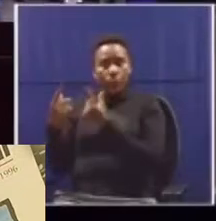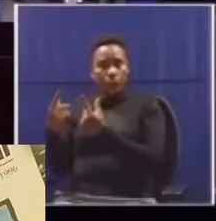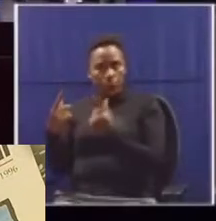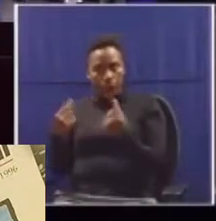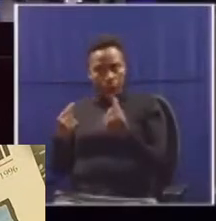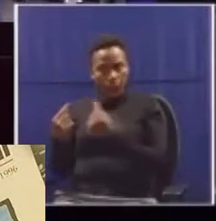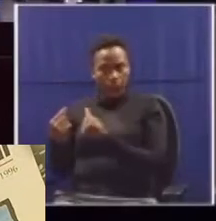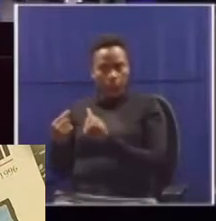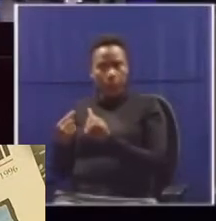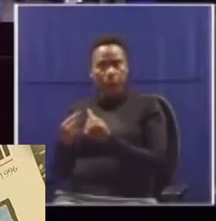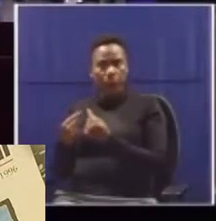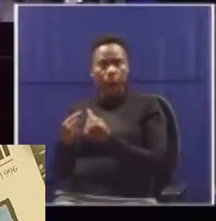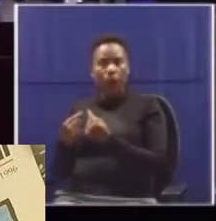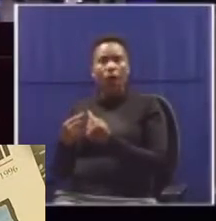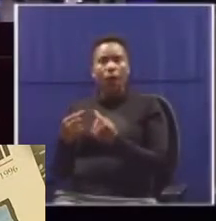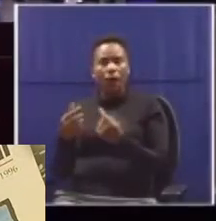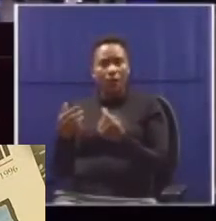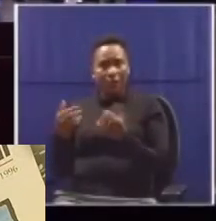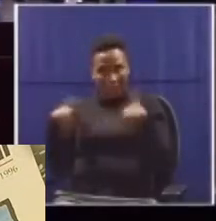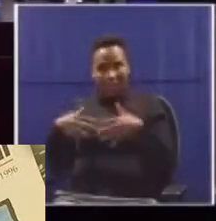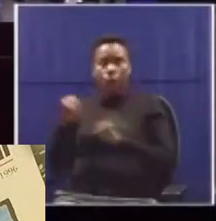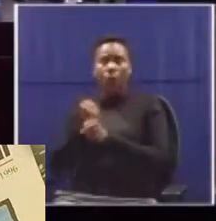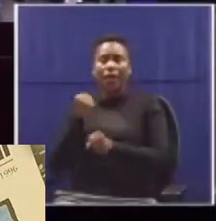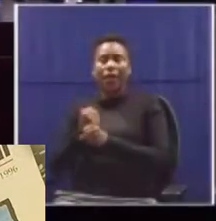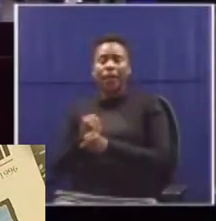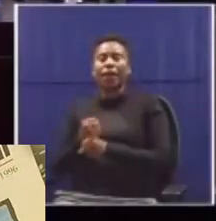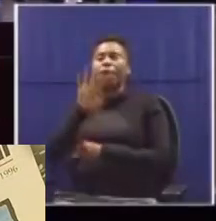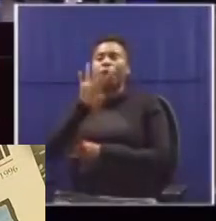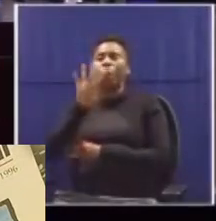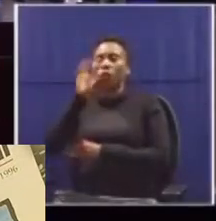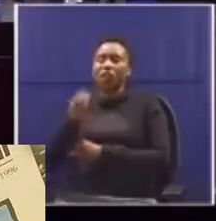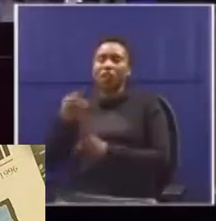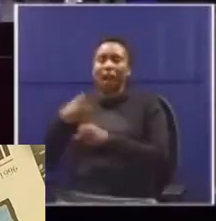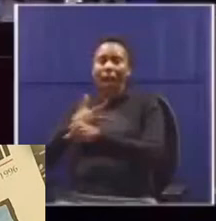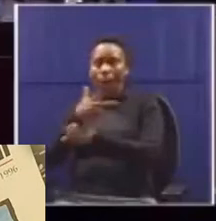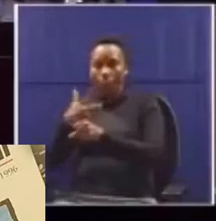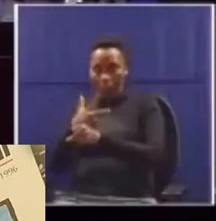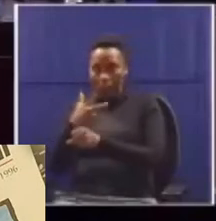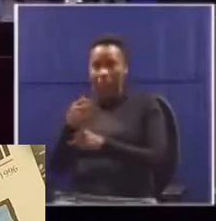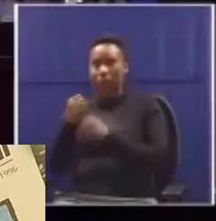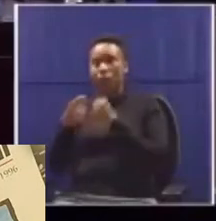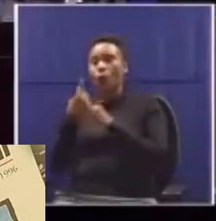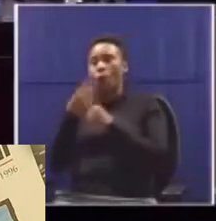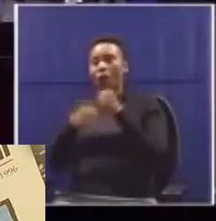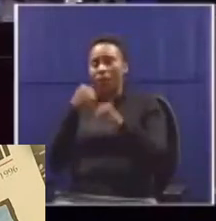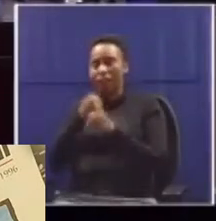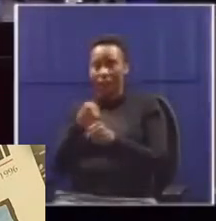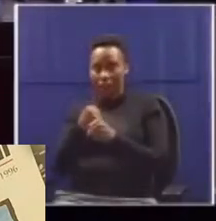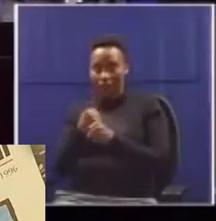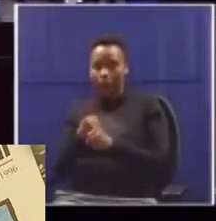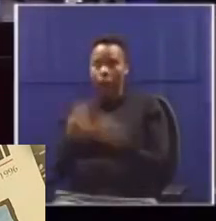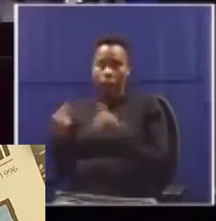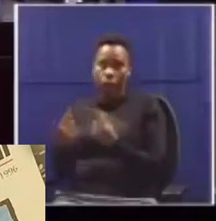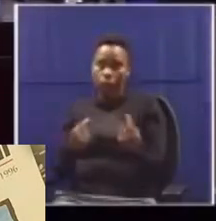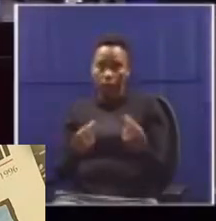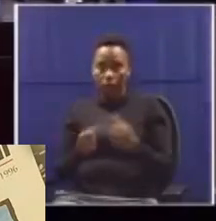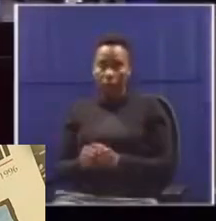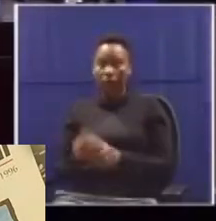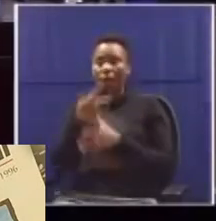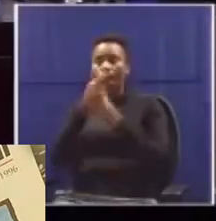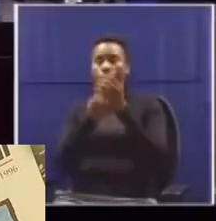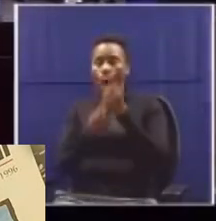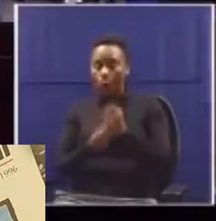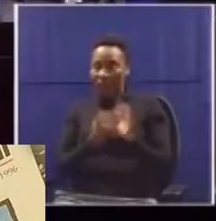practitioners who must rent a 40 hours per annum a community service both